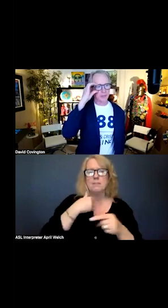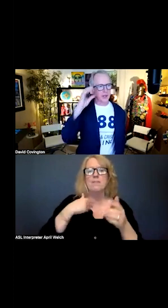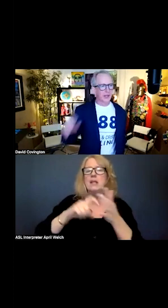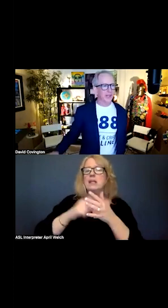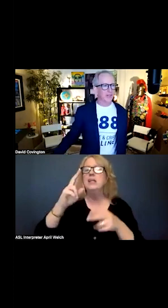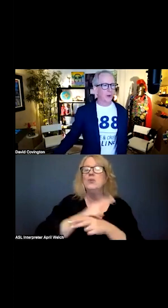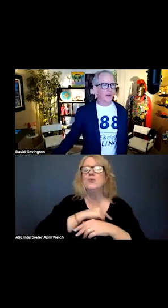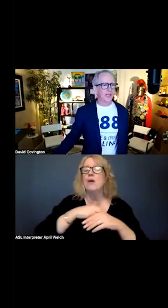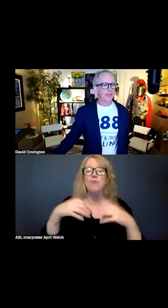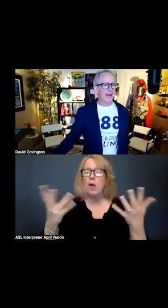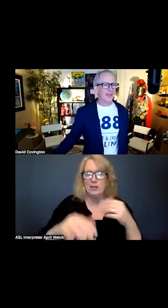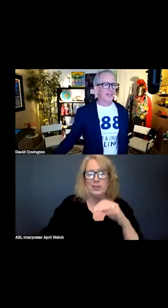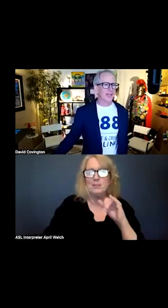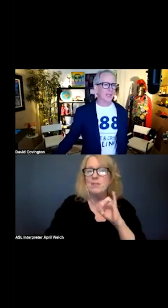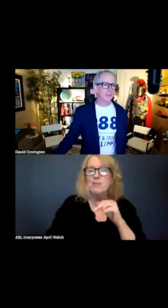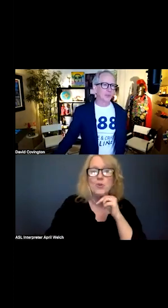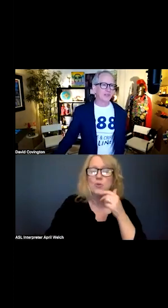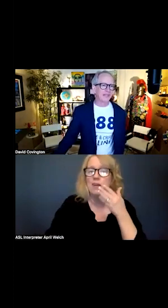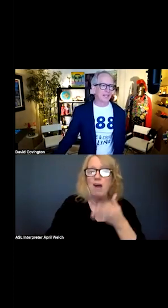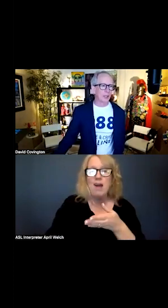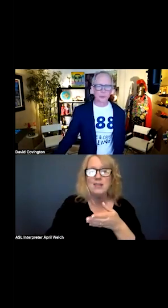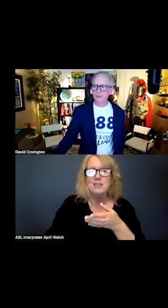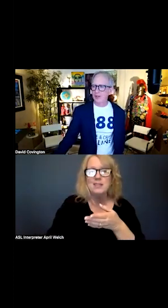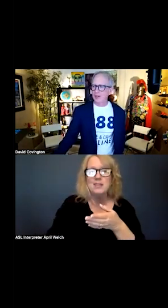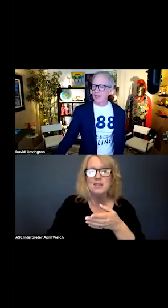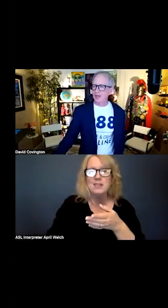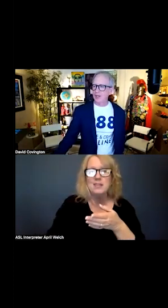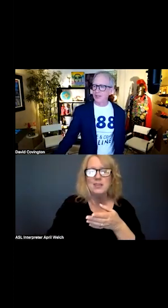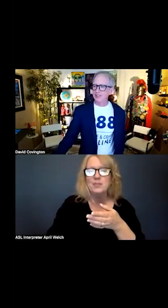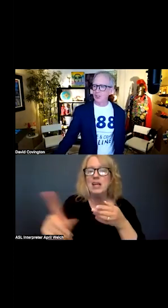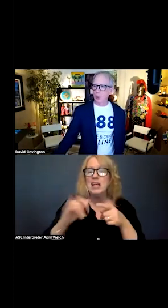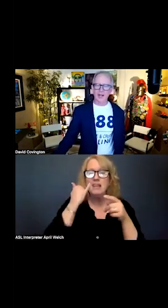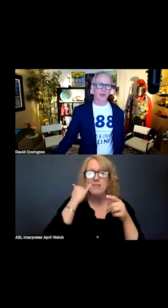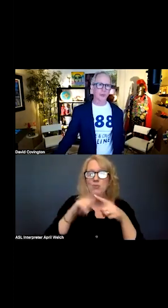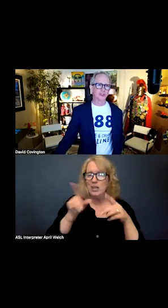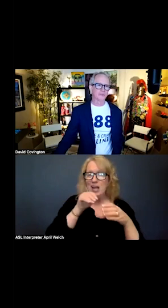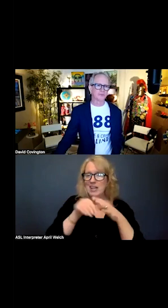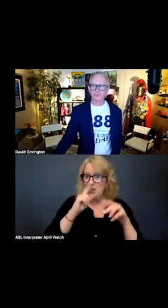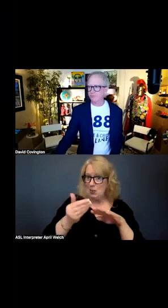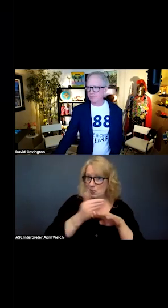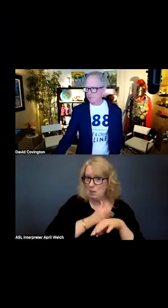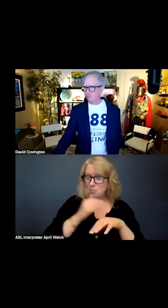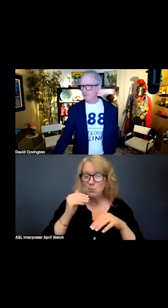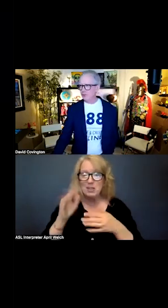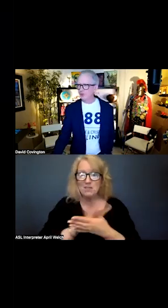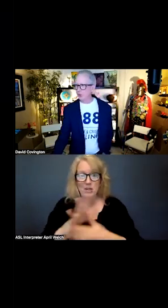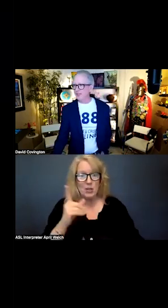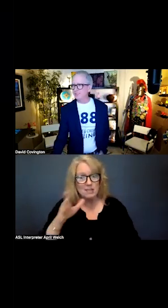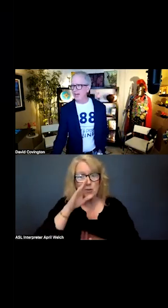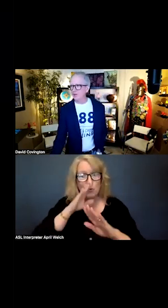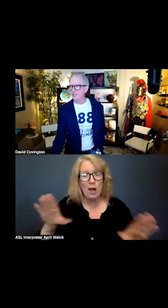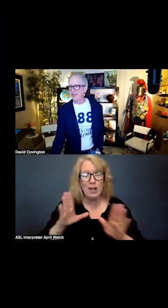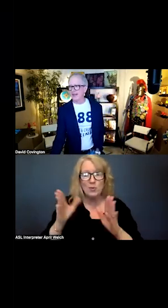what? If you weren't in that pre-video, is it quiet rooms,